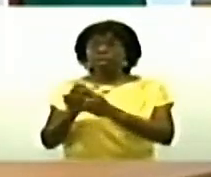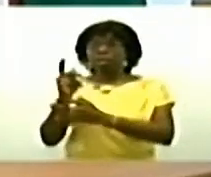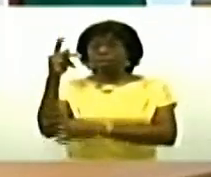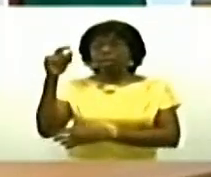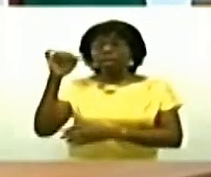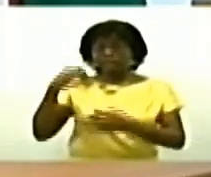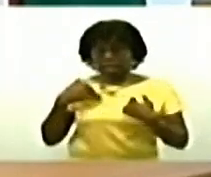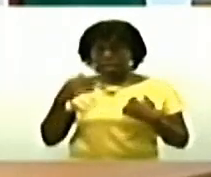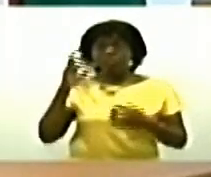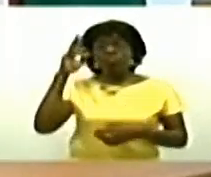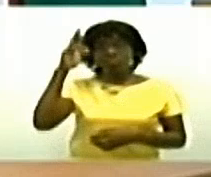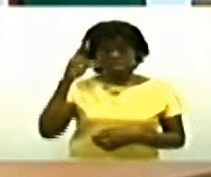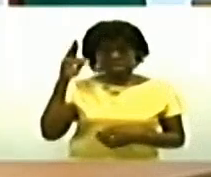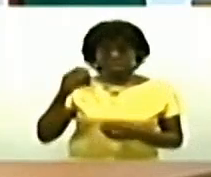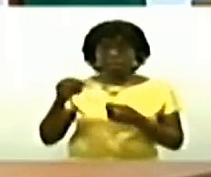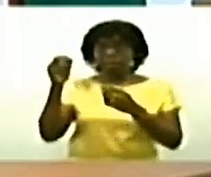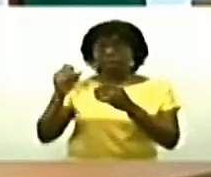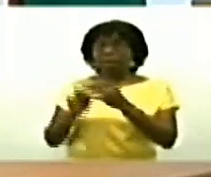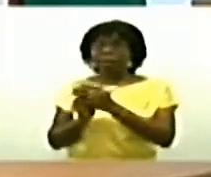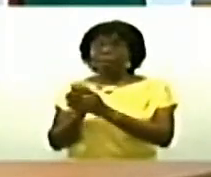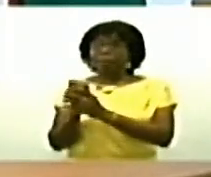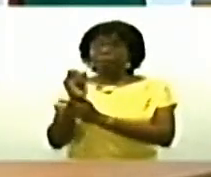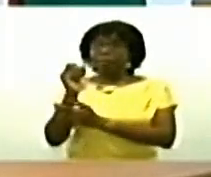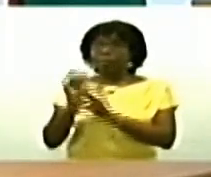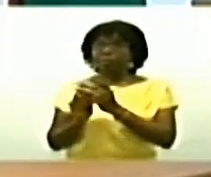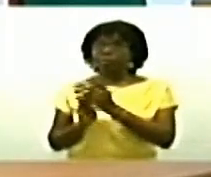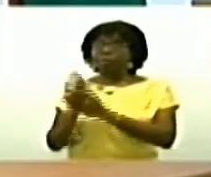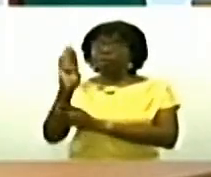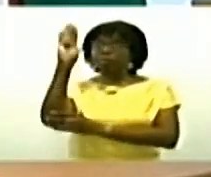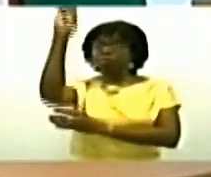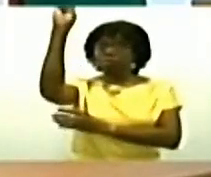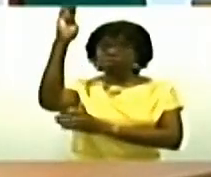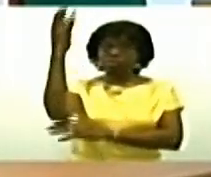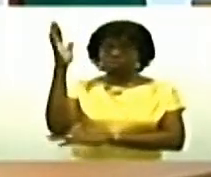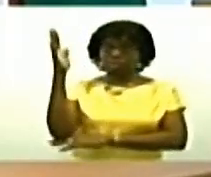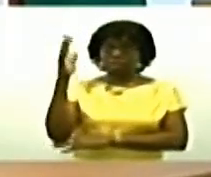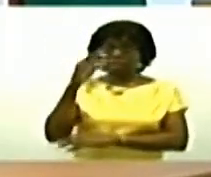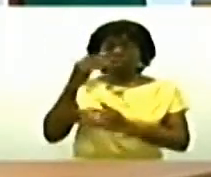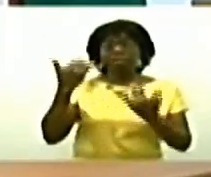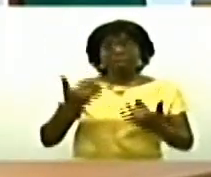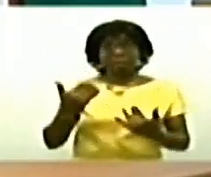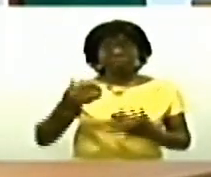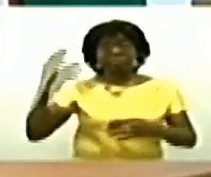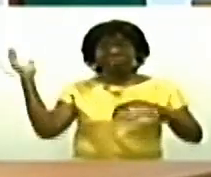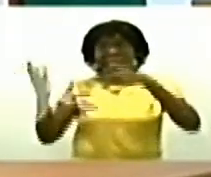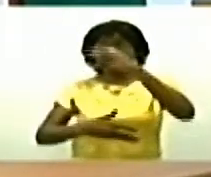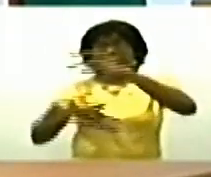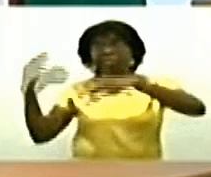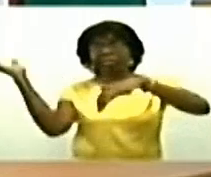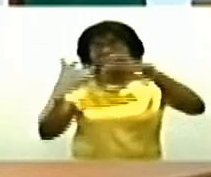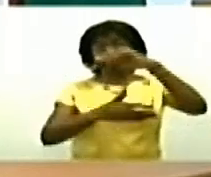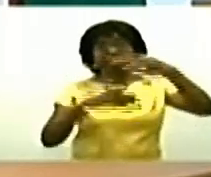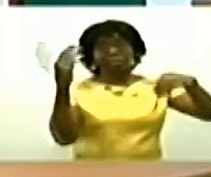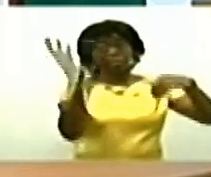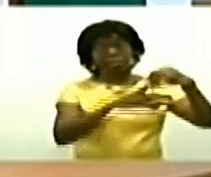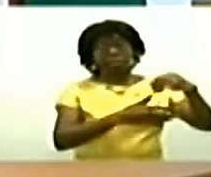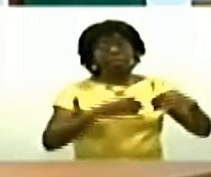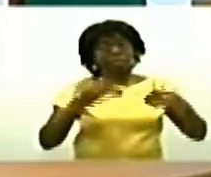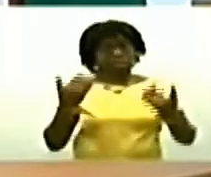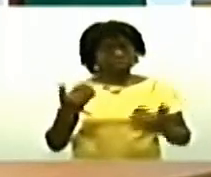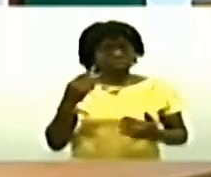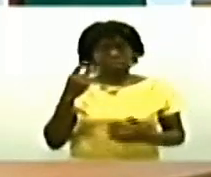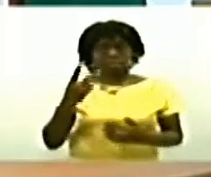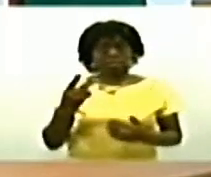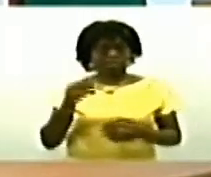a particular reason, to preserve the roads from collapsing, yet we are slaughtering them. And as I say, this urbanization